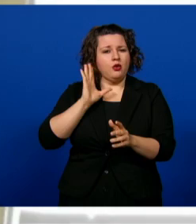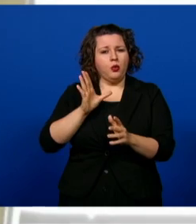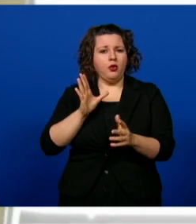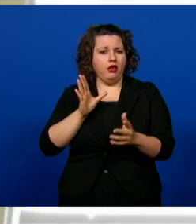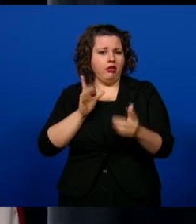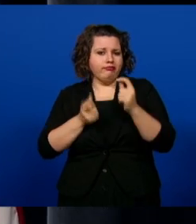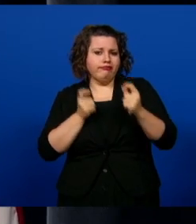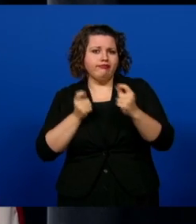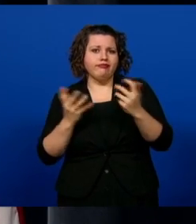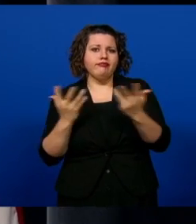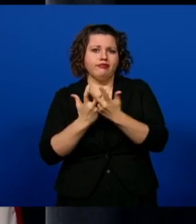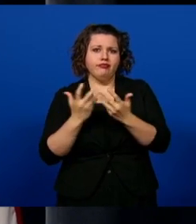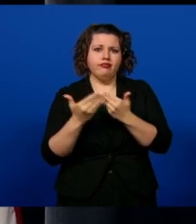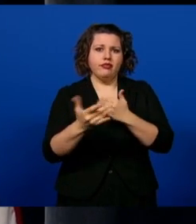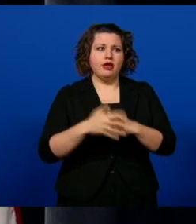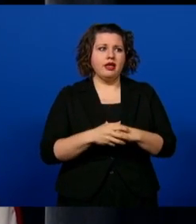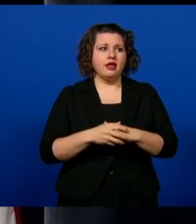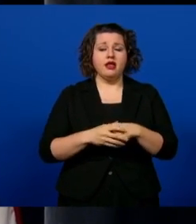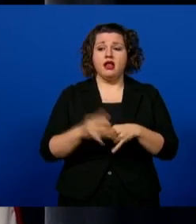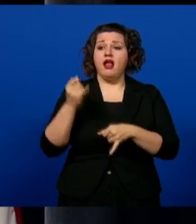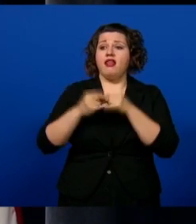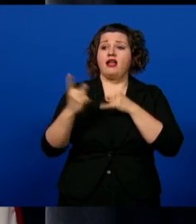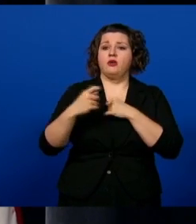forward. Governor, do you think that